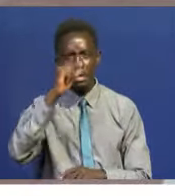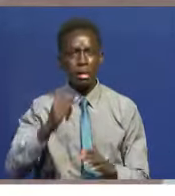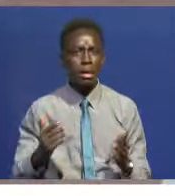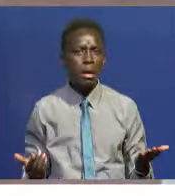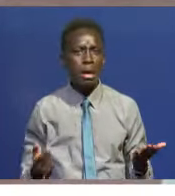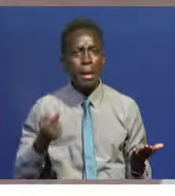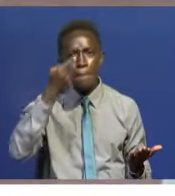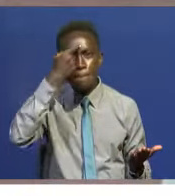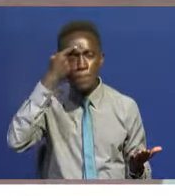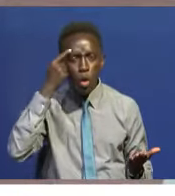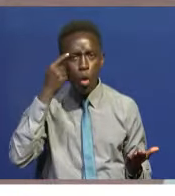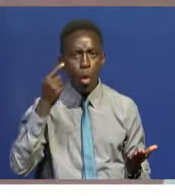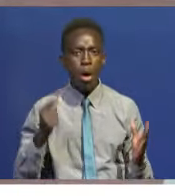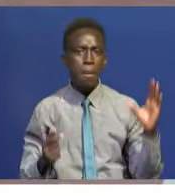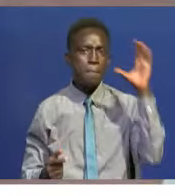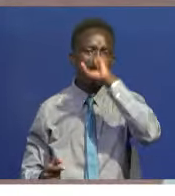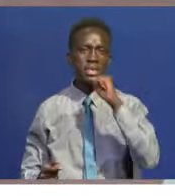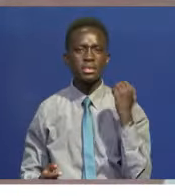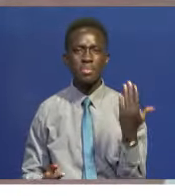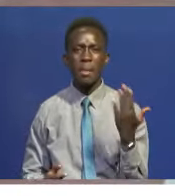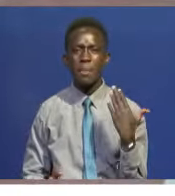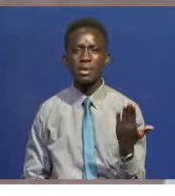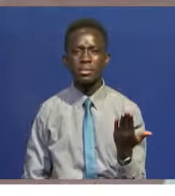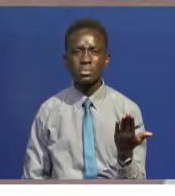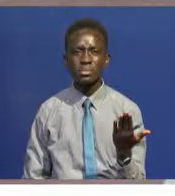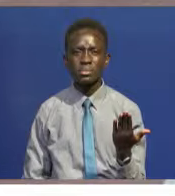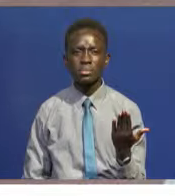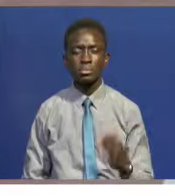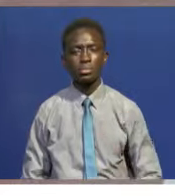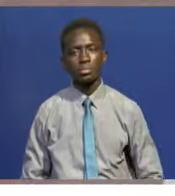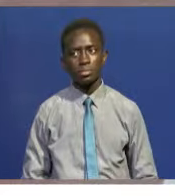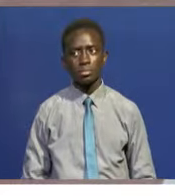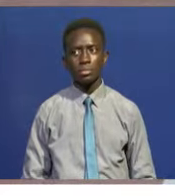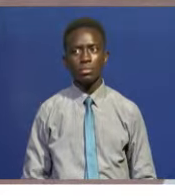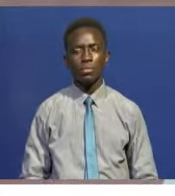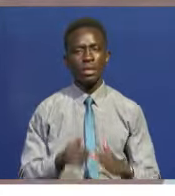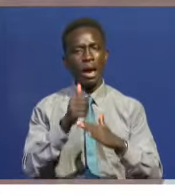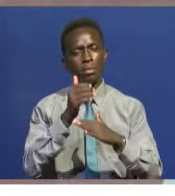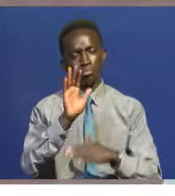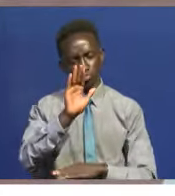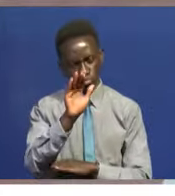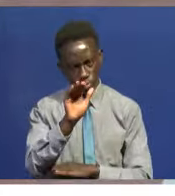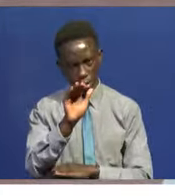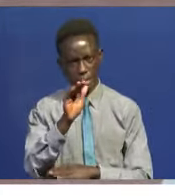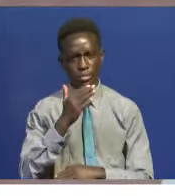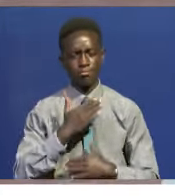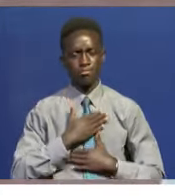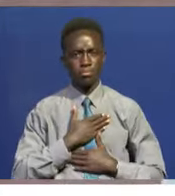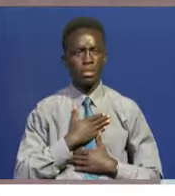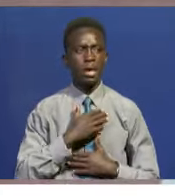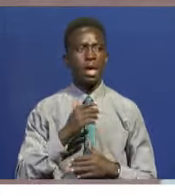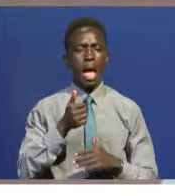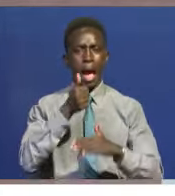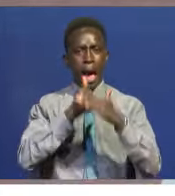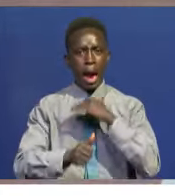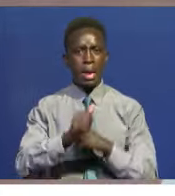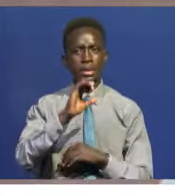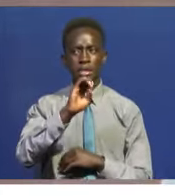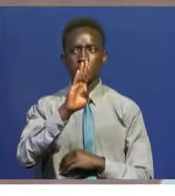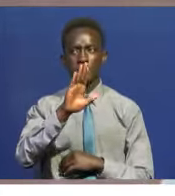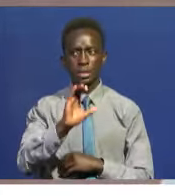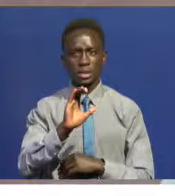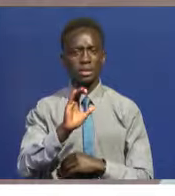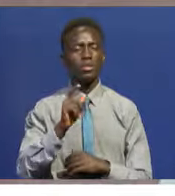because of lack of a paper. Your Excellency, under CBC program, we need to change our